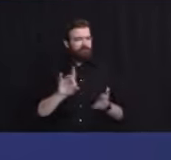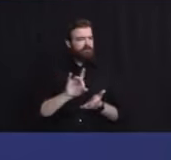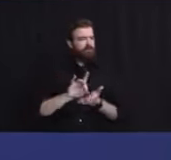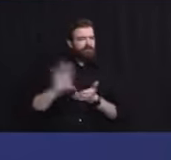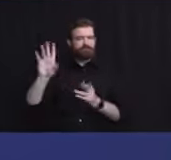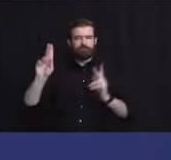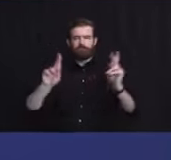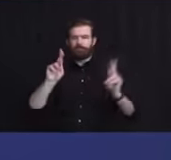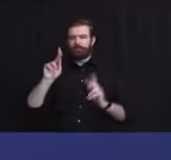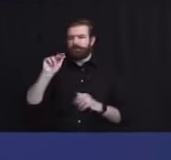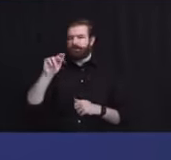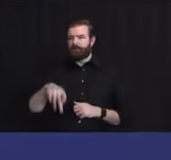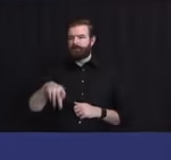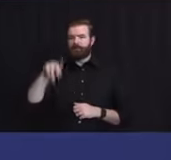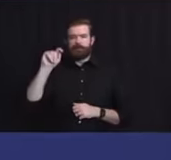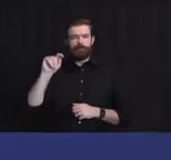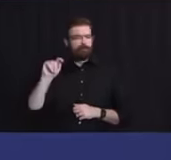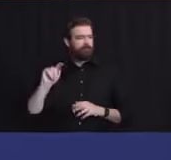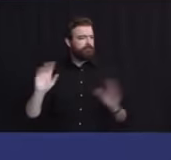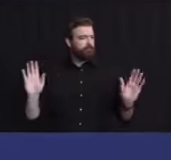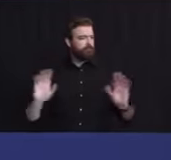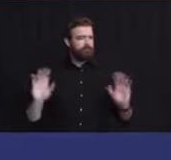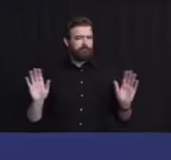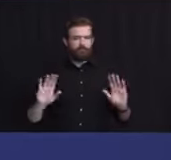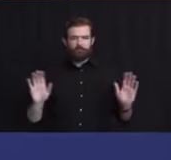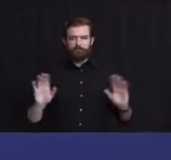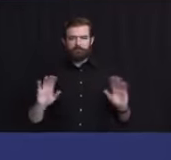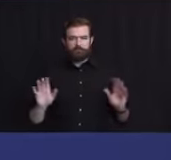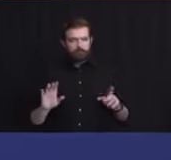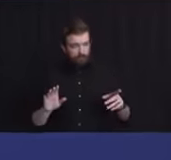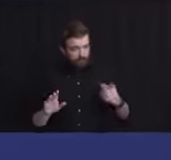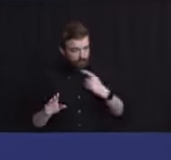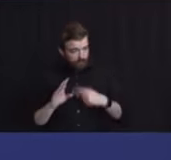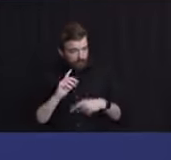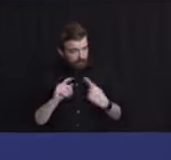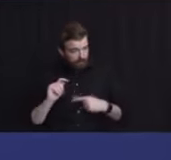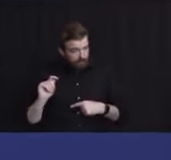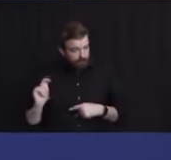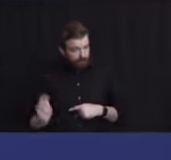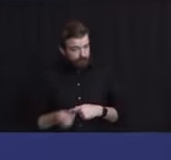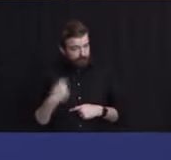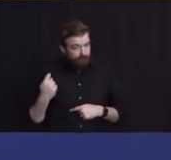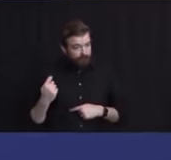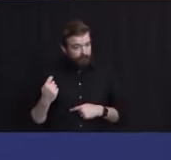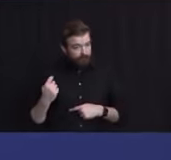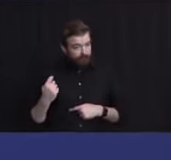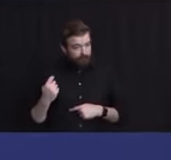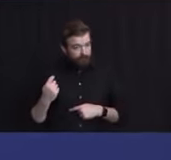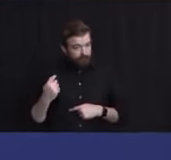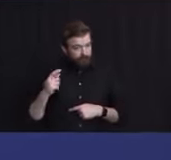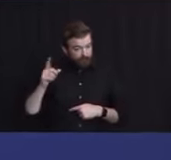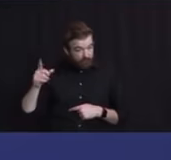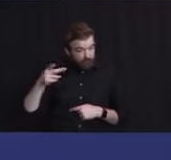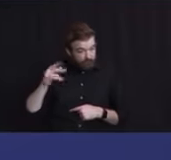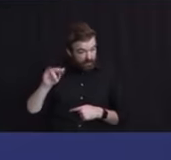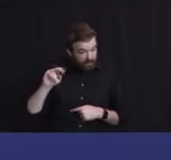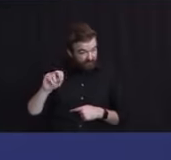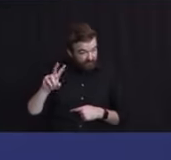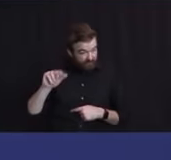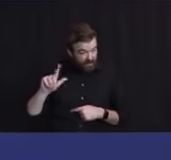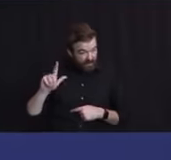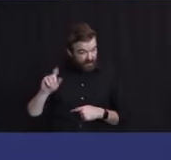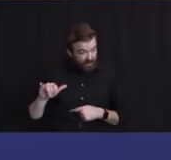Brent, I can't believe you asked me if I've ever played at Pine Valley. You should have asked me, do I play golf? I caddied over the weekend